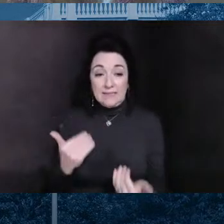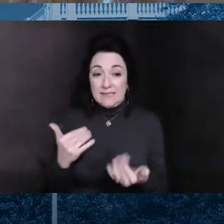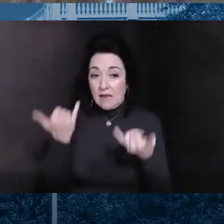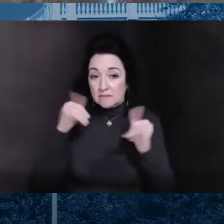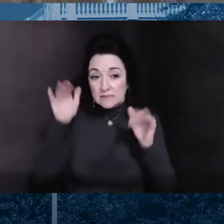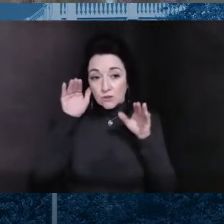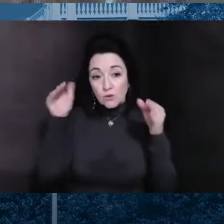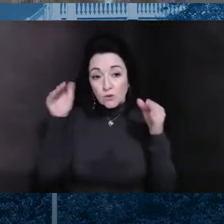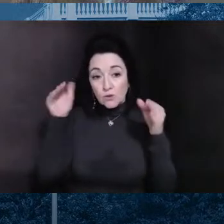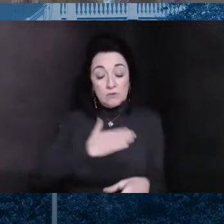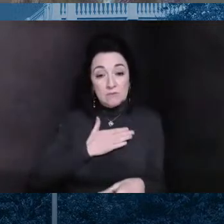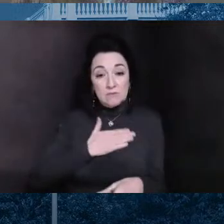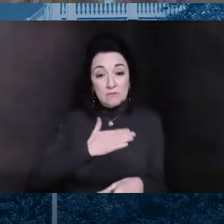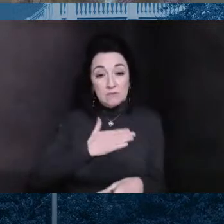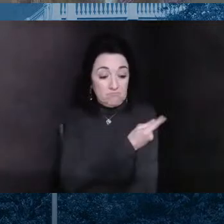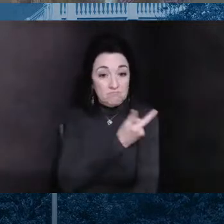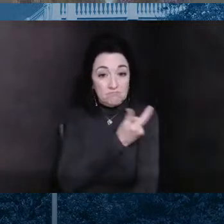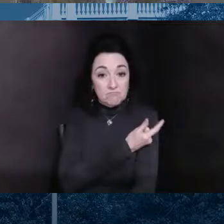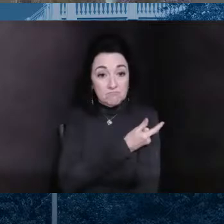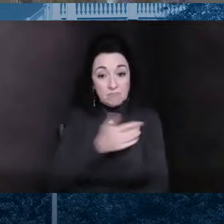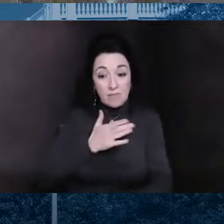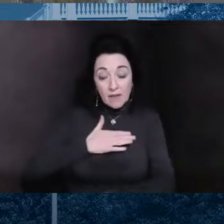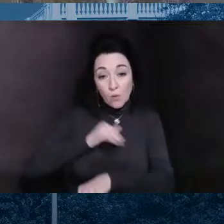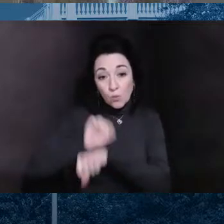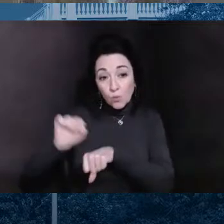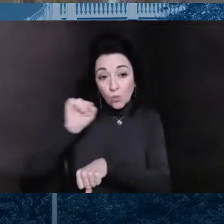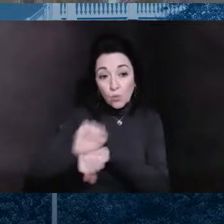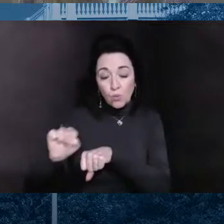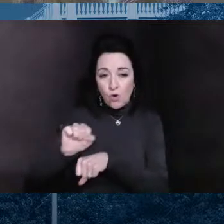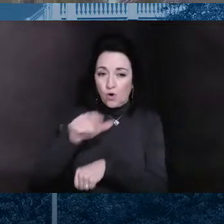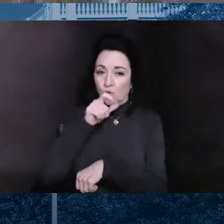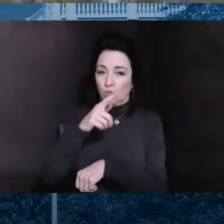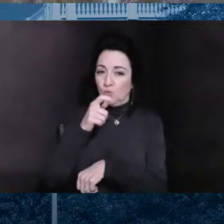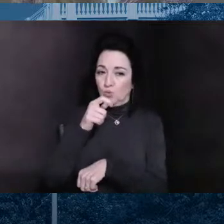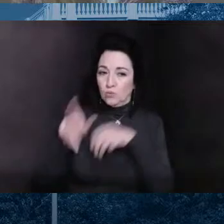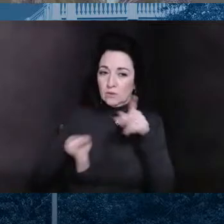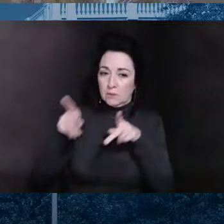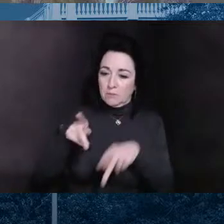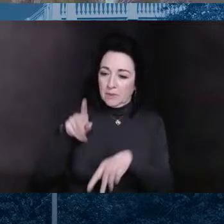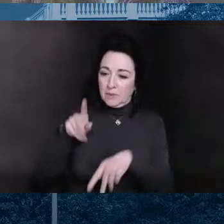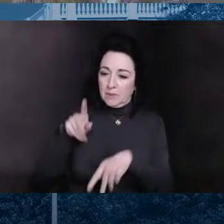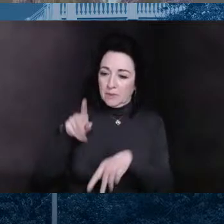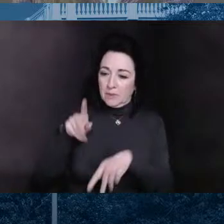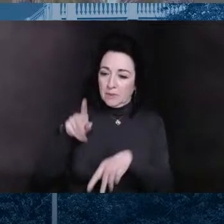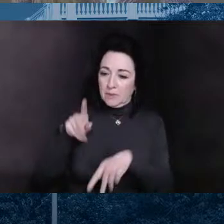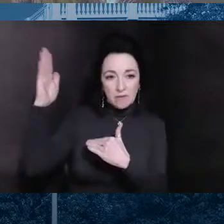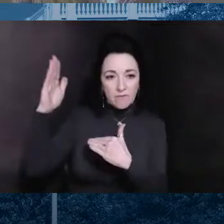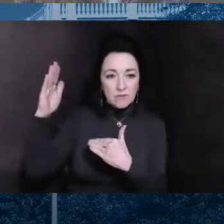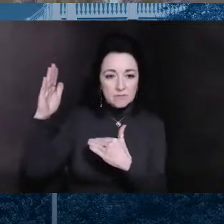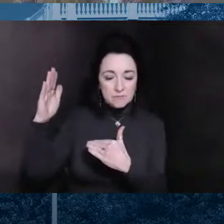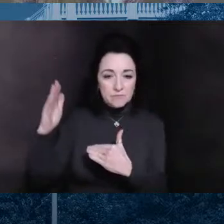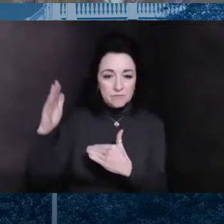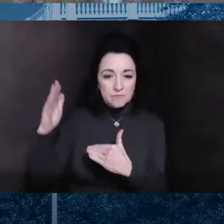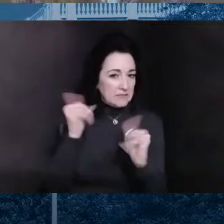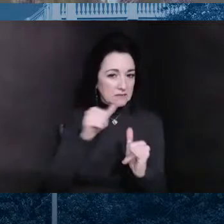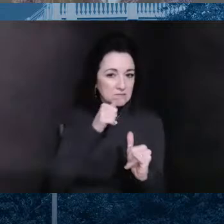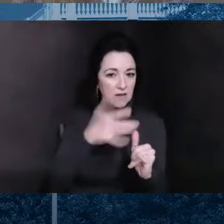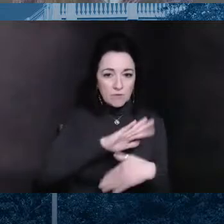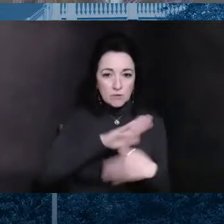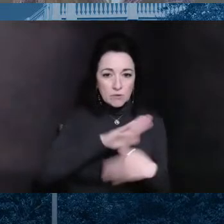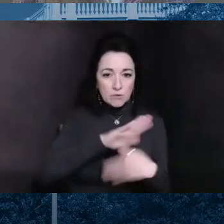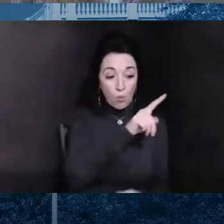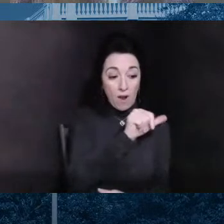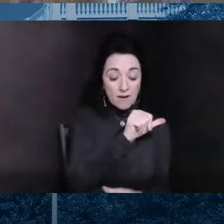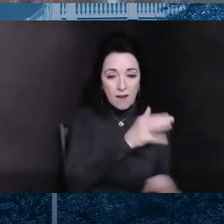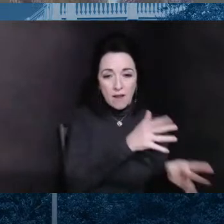efforts at the moment, as long as with second doses for the 1A workers. The next slide again